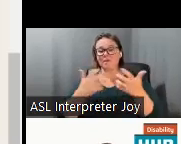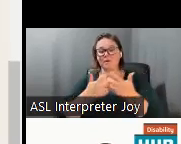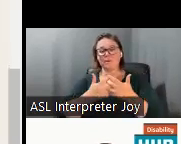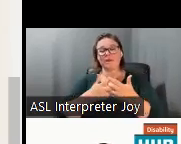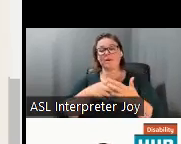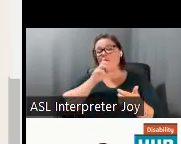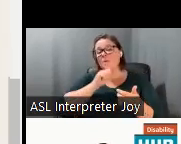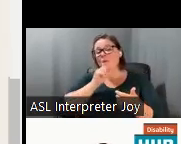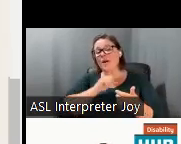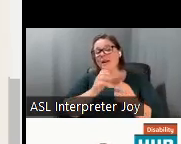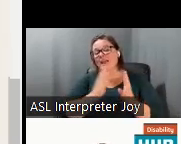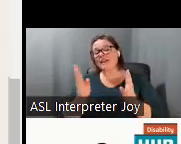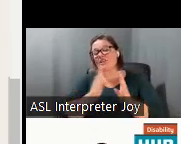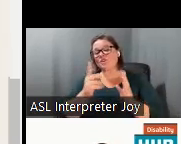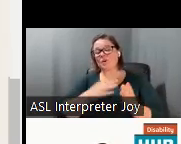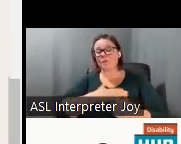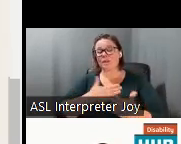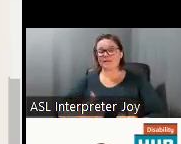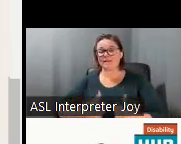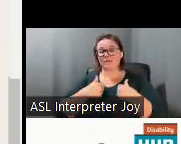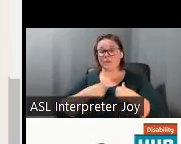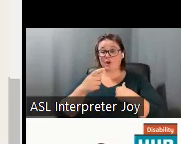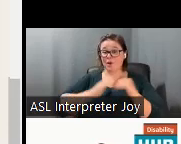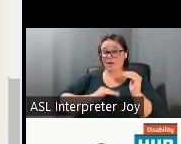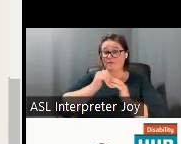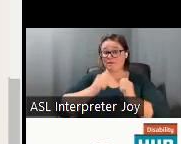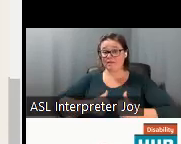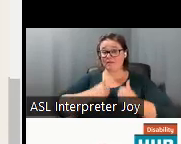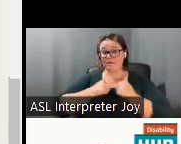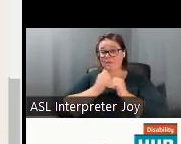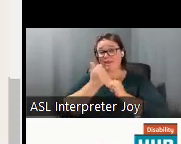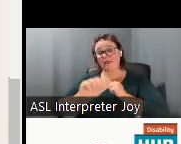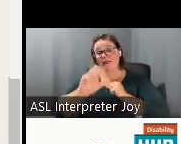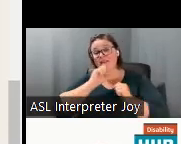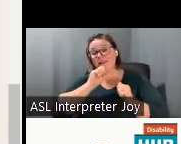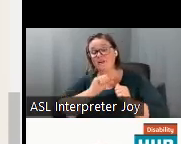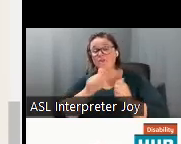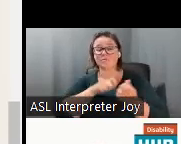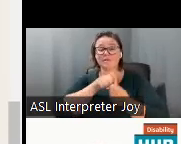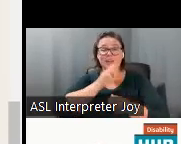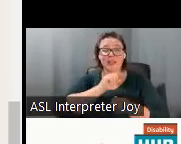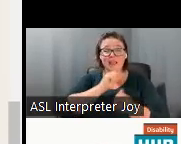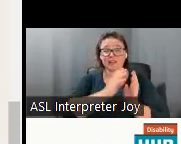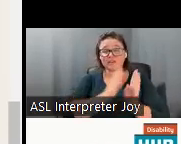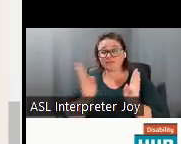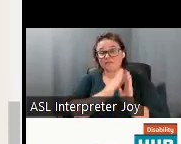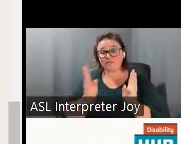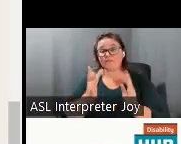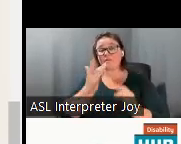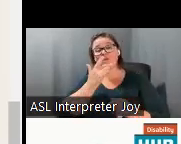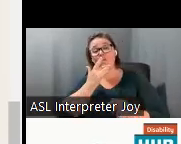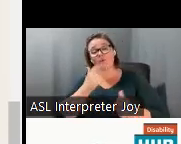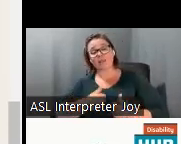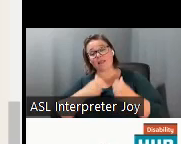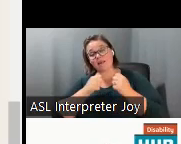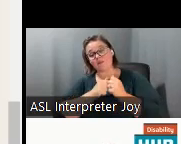are you willing to live with? Are you comfortable living with any age or a specific age range? Do you prefer to live